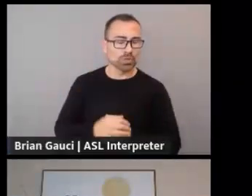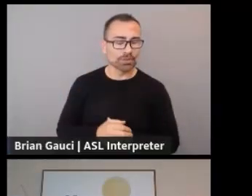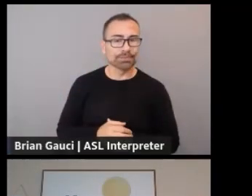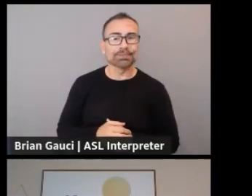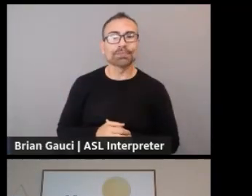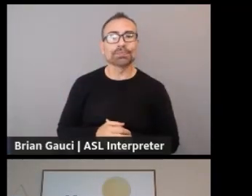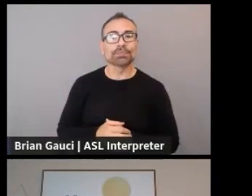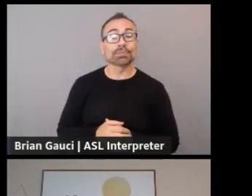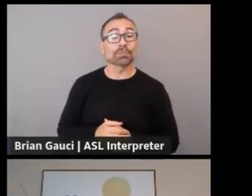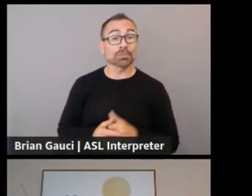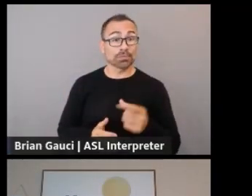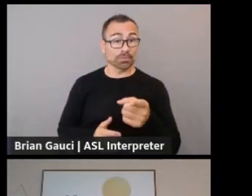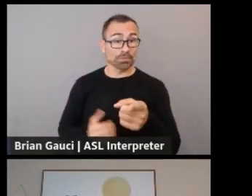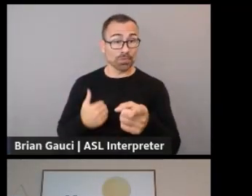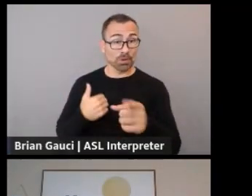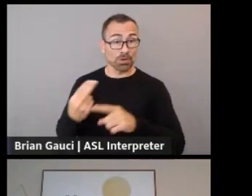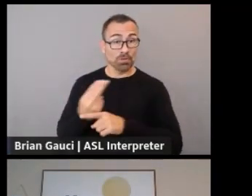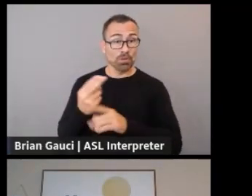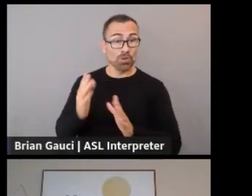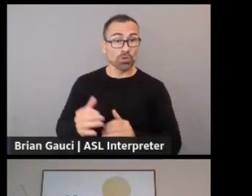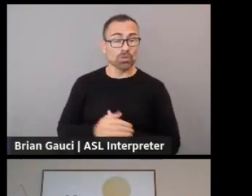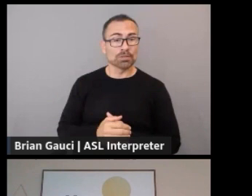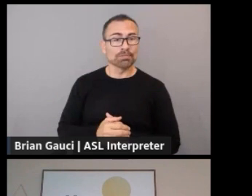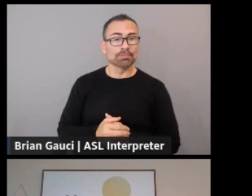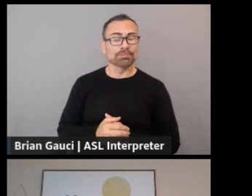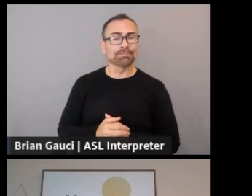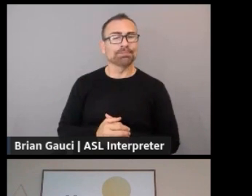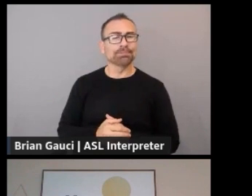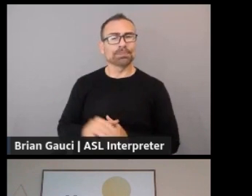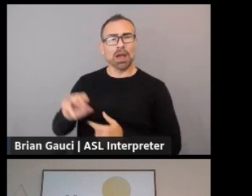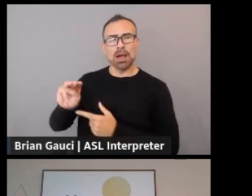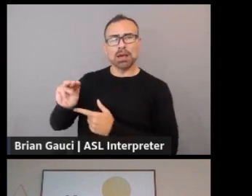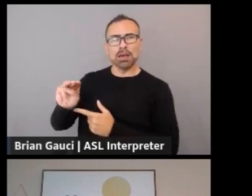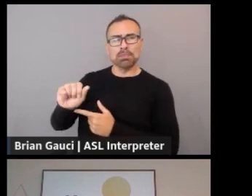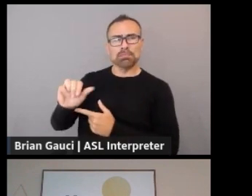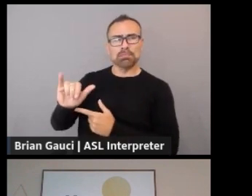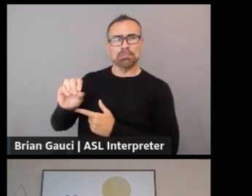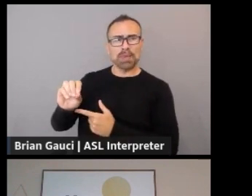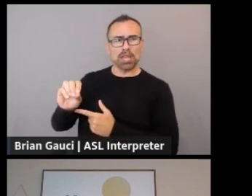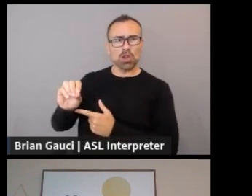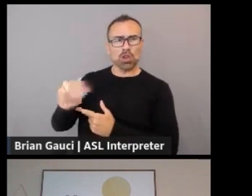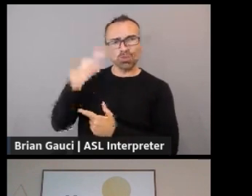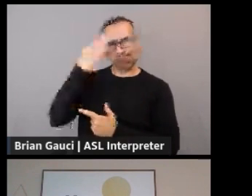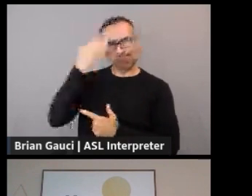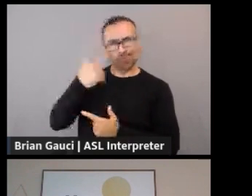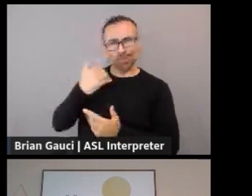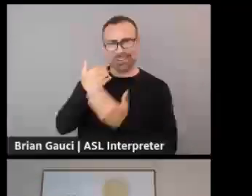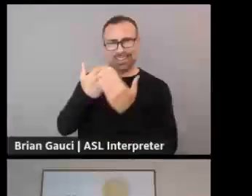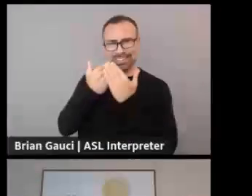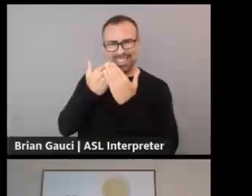user is asking, what is the recipe of mayonnaise? And if we run this,